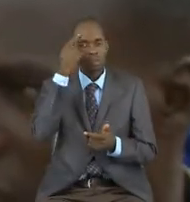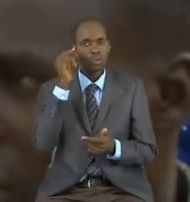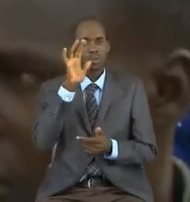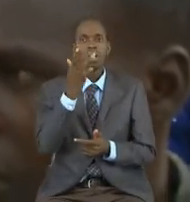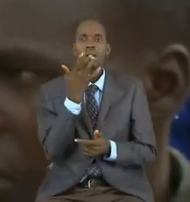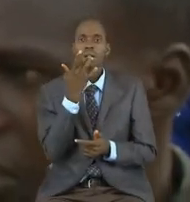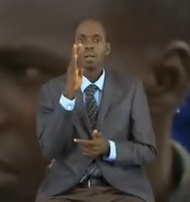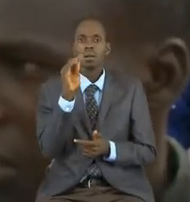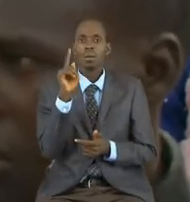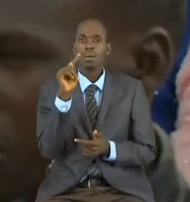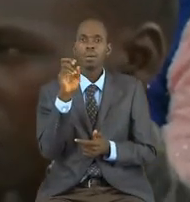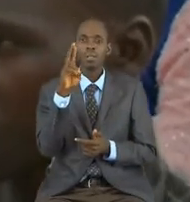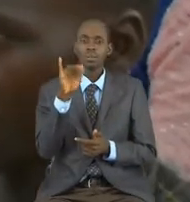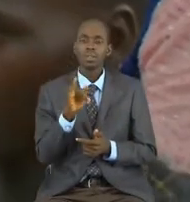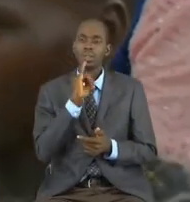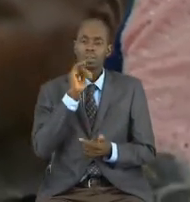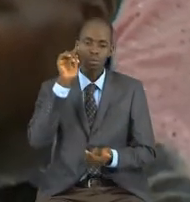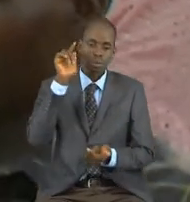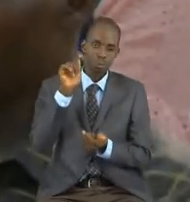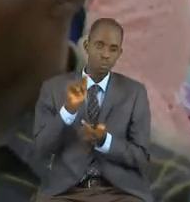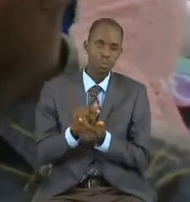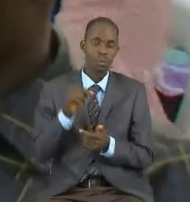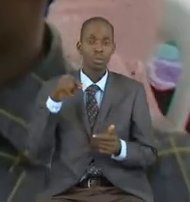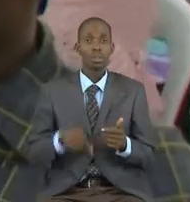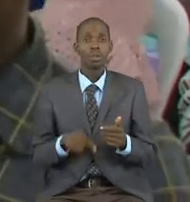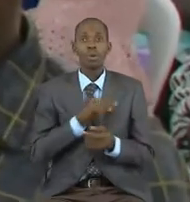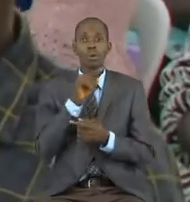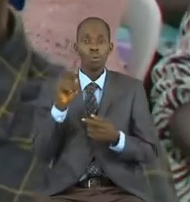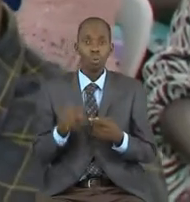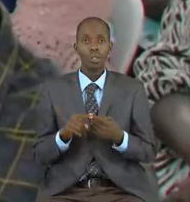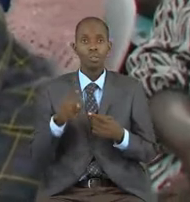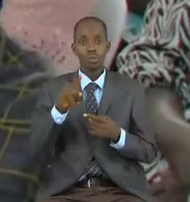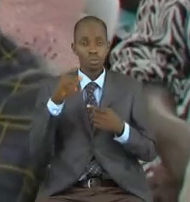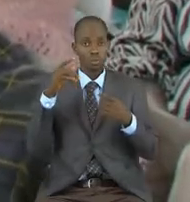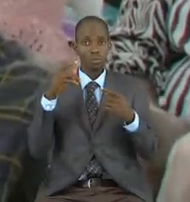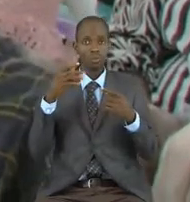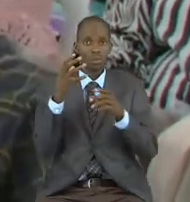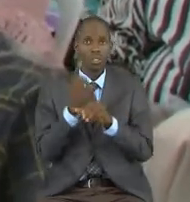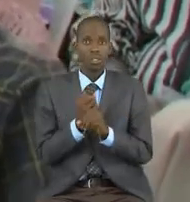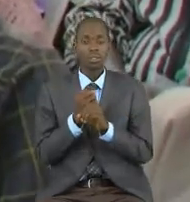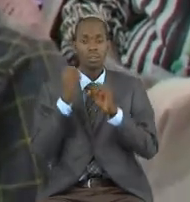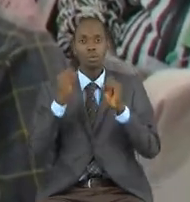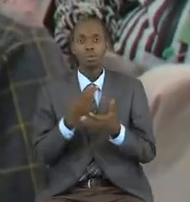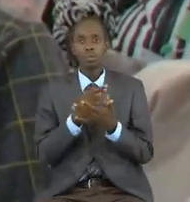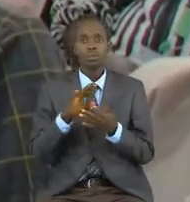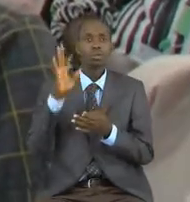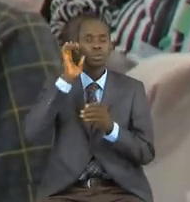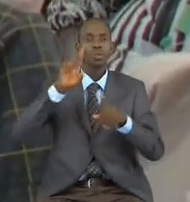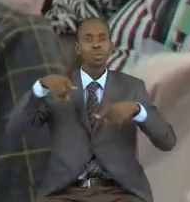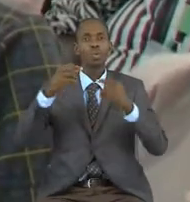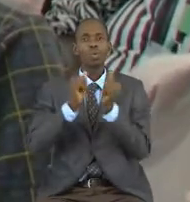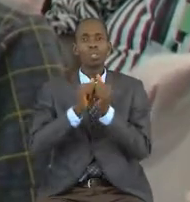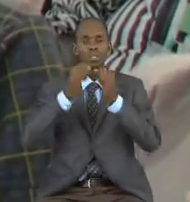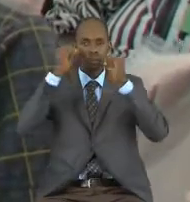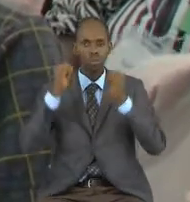when the power comes upon you afresh, you will go everywhere in the strength of the power of the